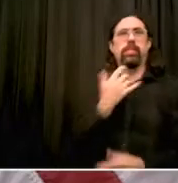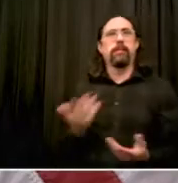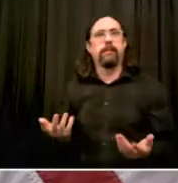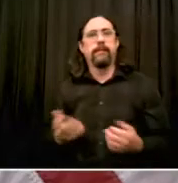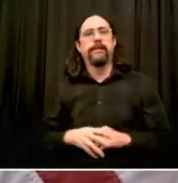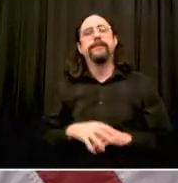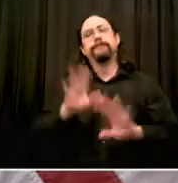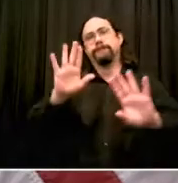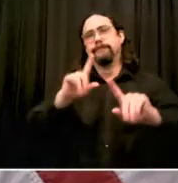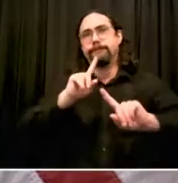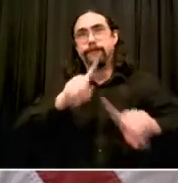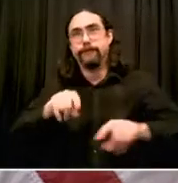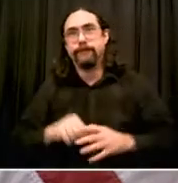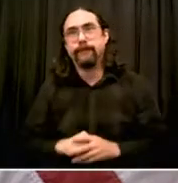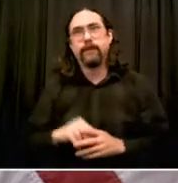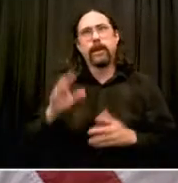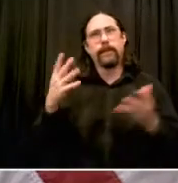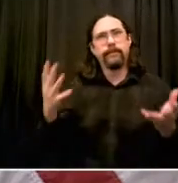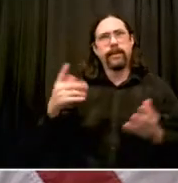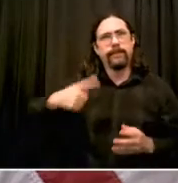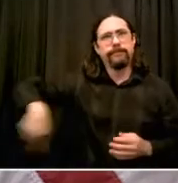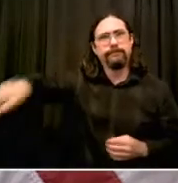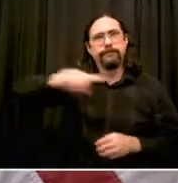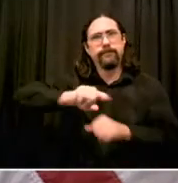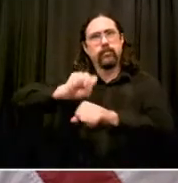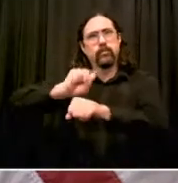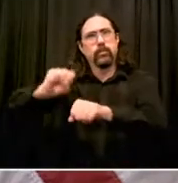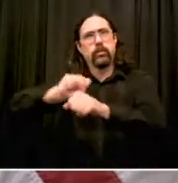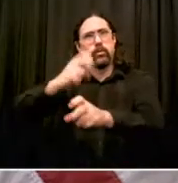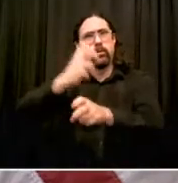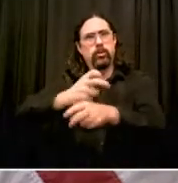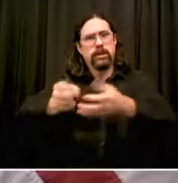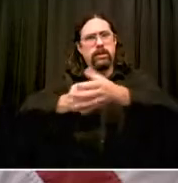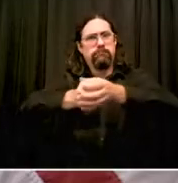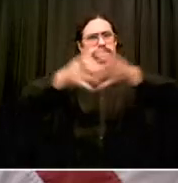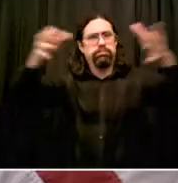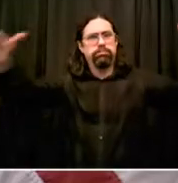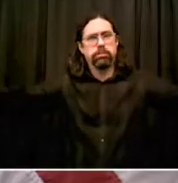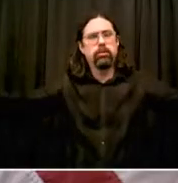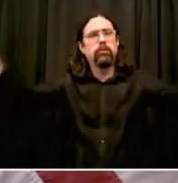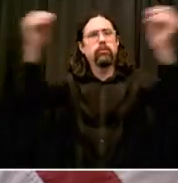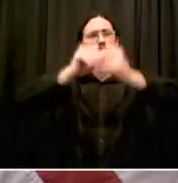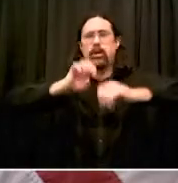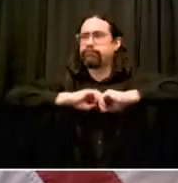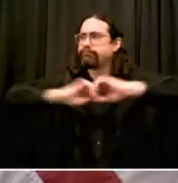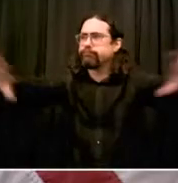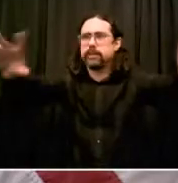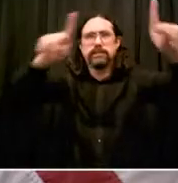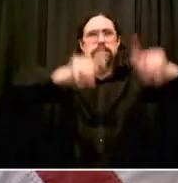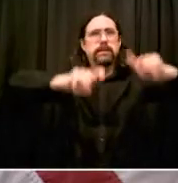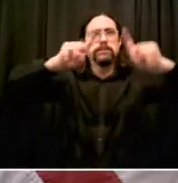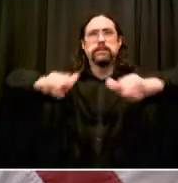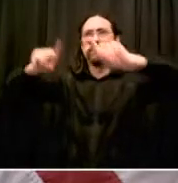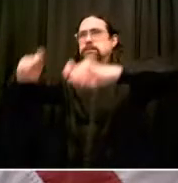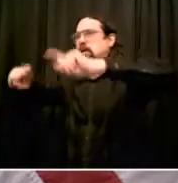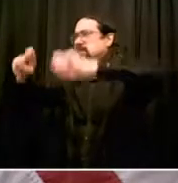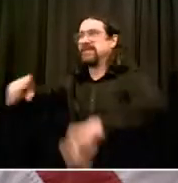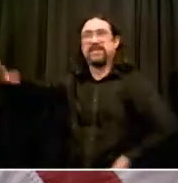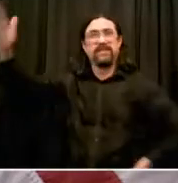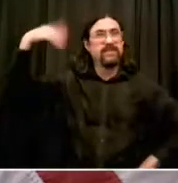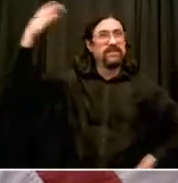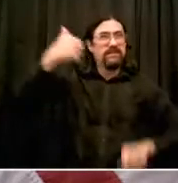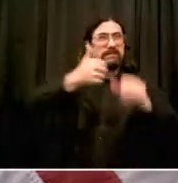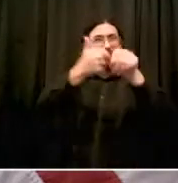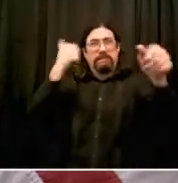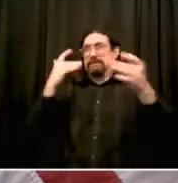doing. So we had a really bad stretch. It's now getting much better, and that citywide average is when you combine